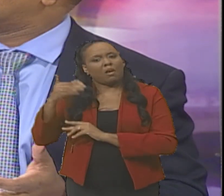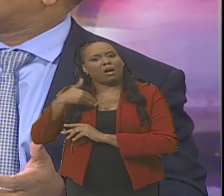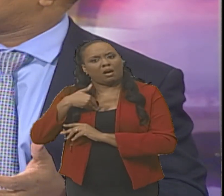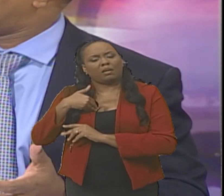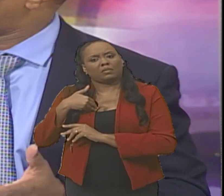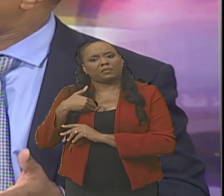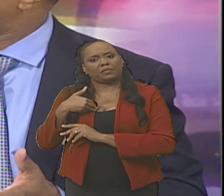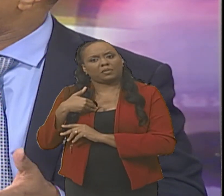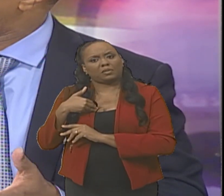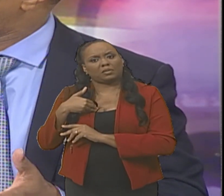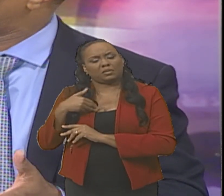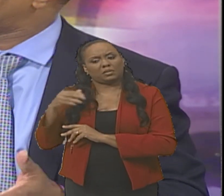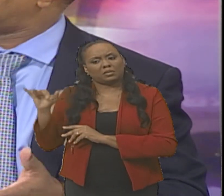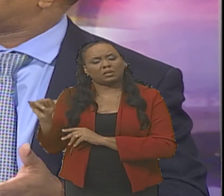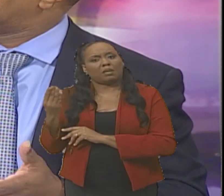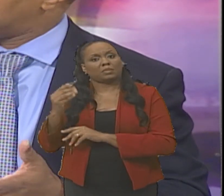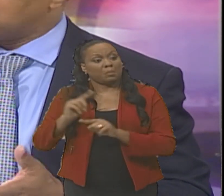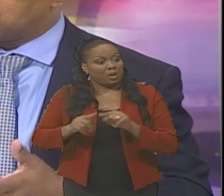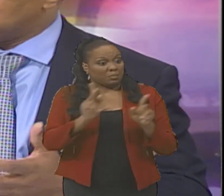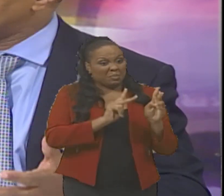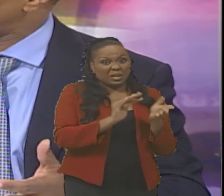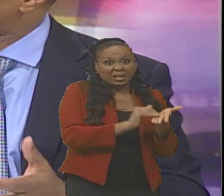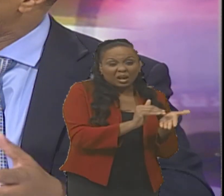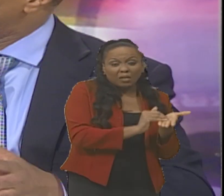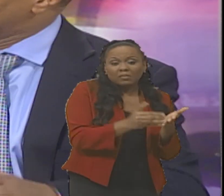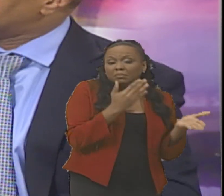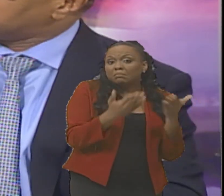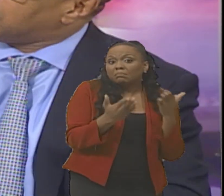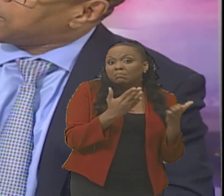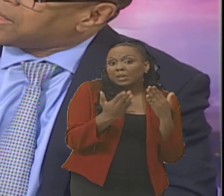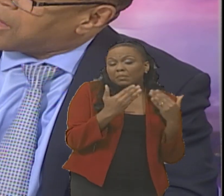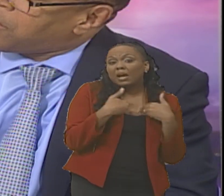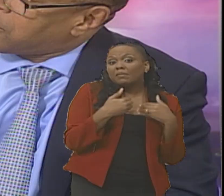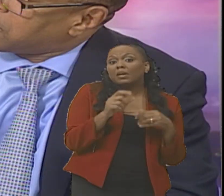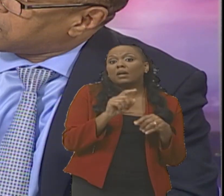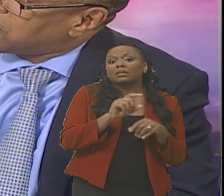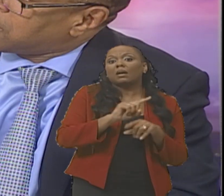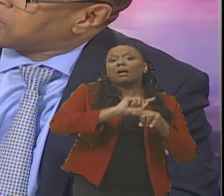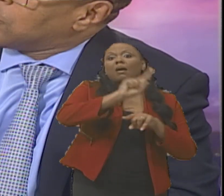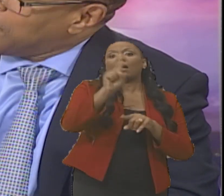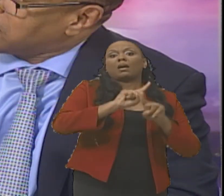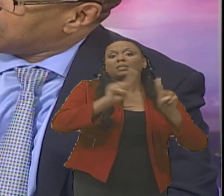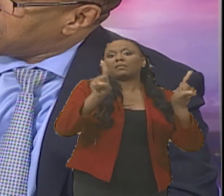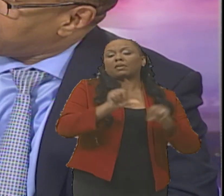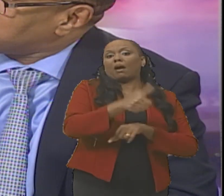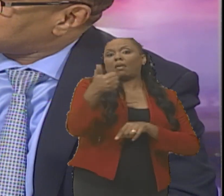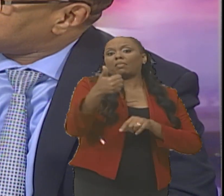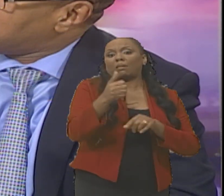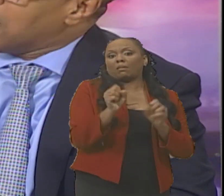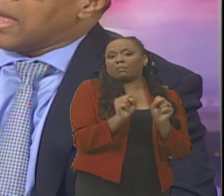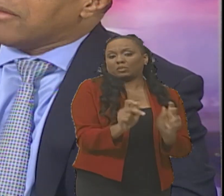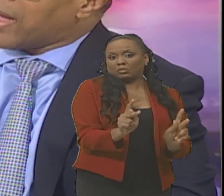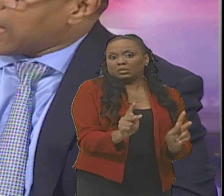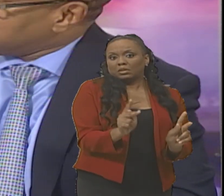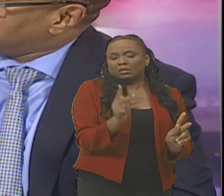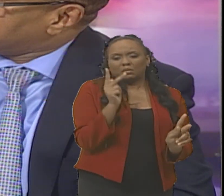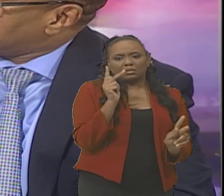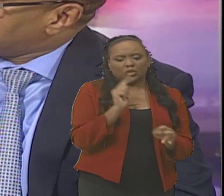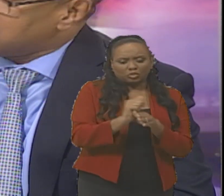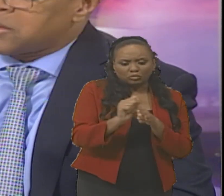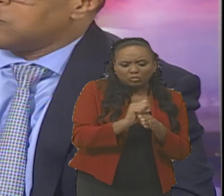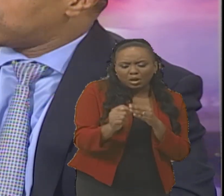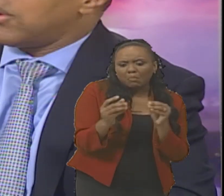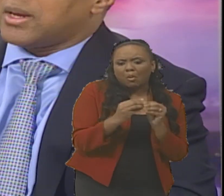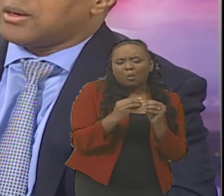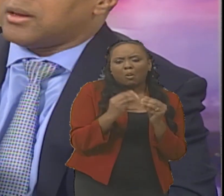separation, rehiring in different areas, and empowering through ownership. So to put a number on it, Shane, is to miss the big picture. If I had to put a